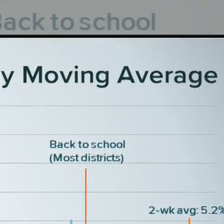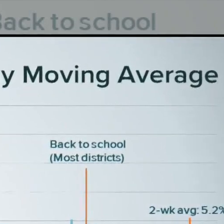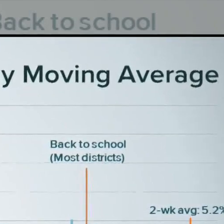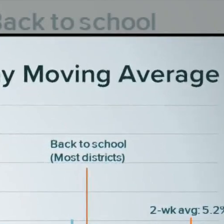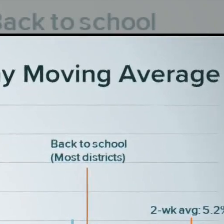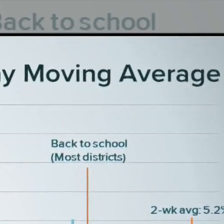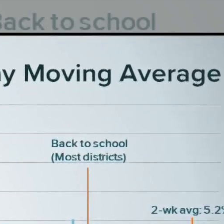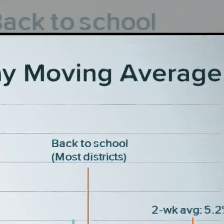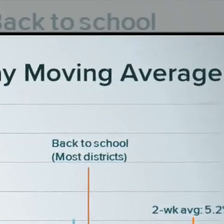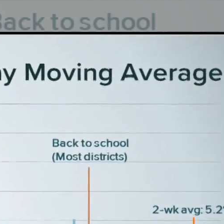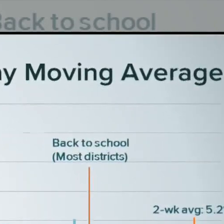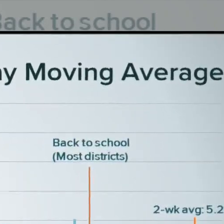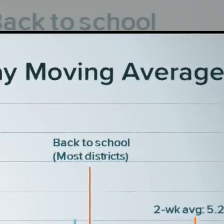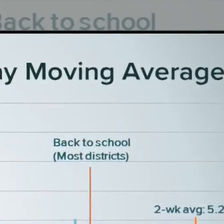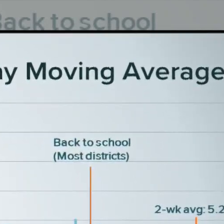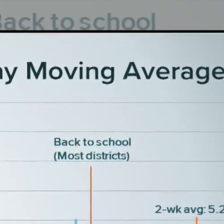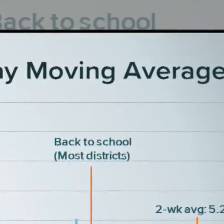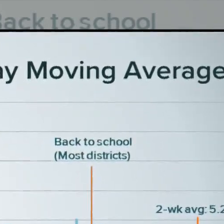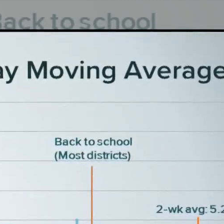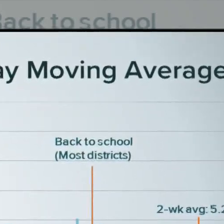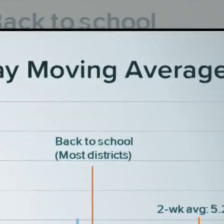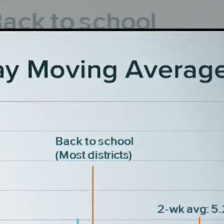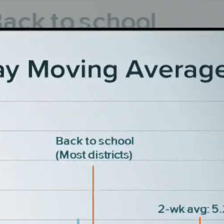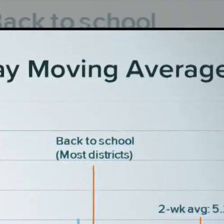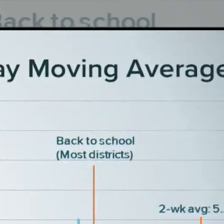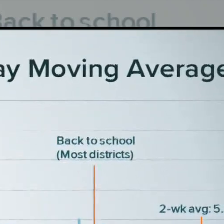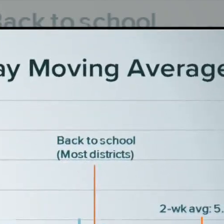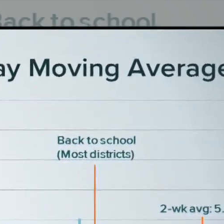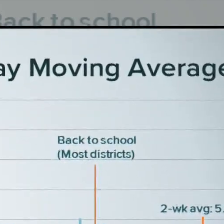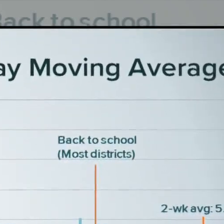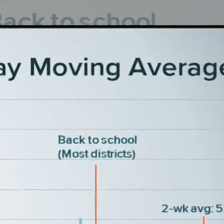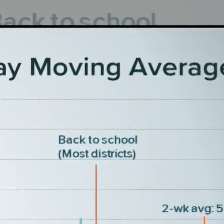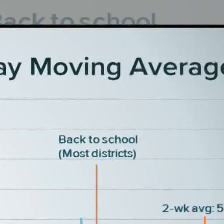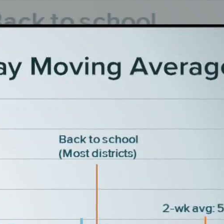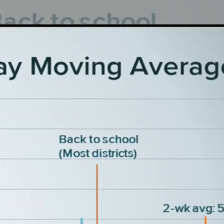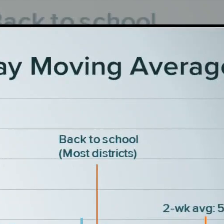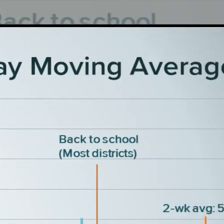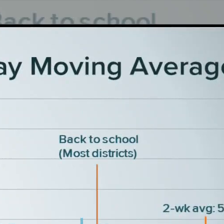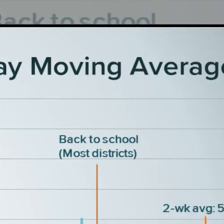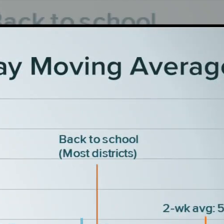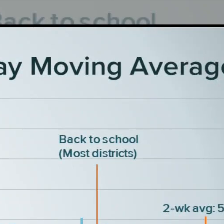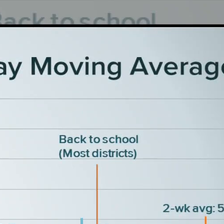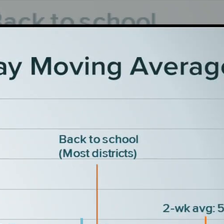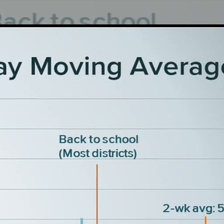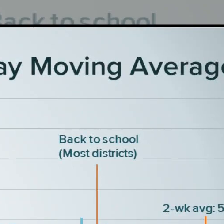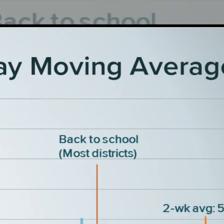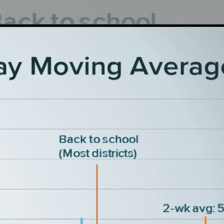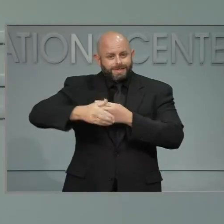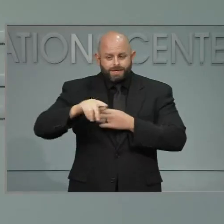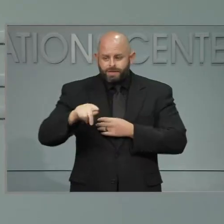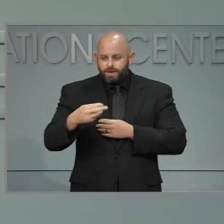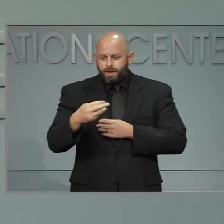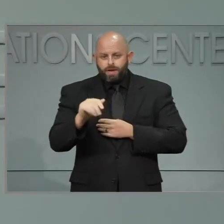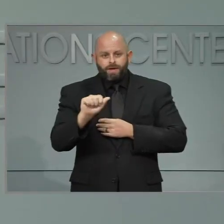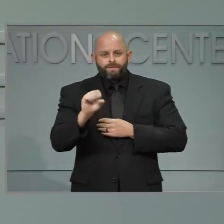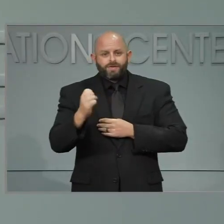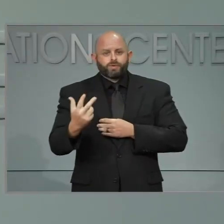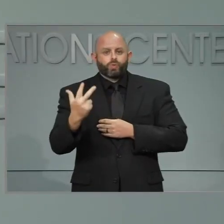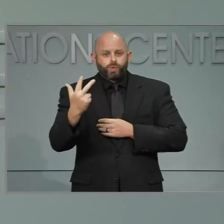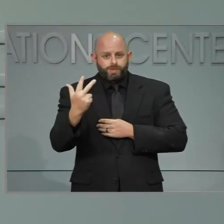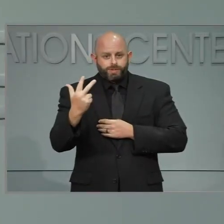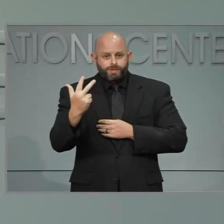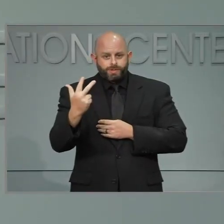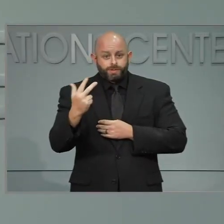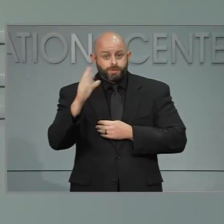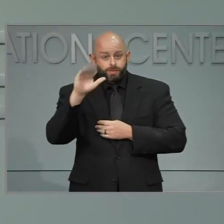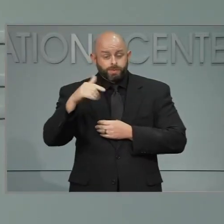the past 2 days have been above average. A reminder, officials say that stability is fragile. You see with